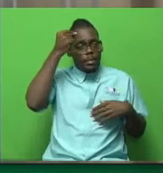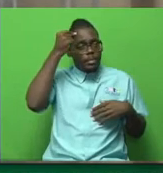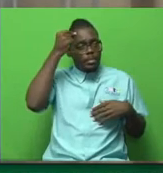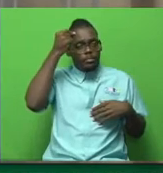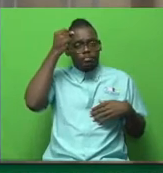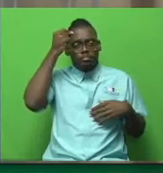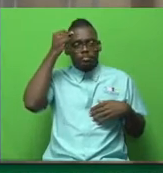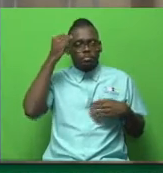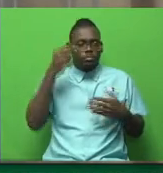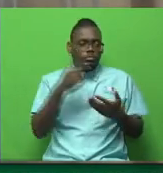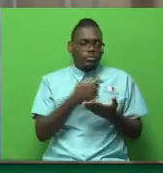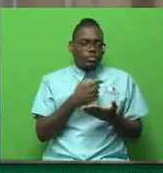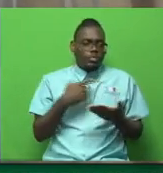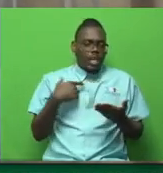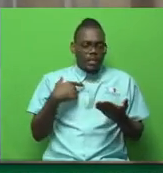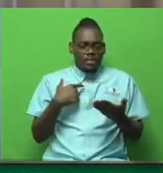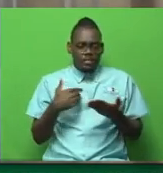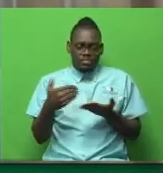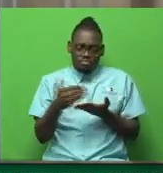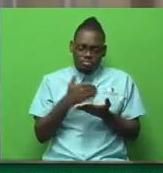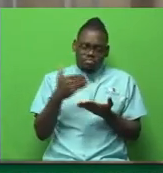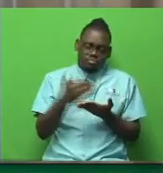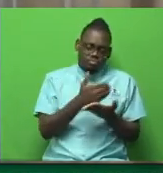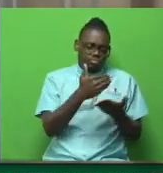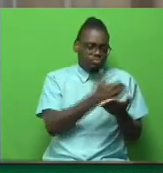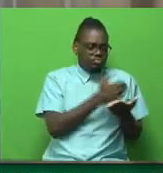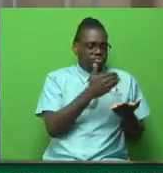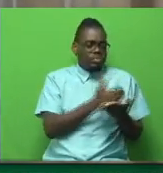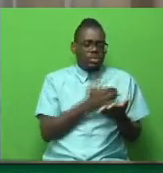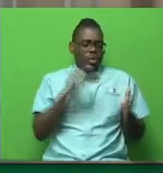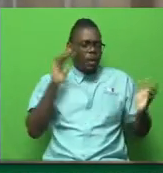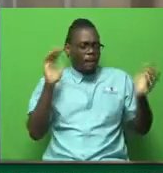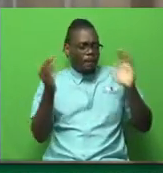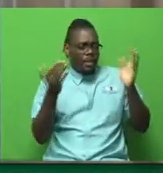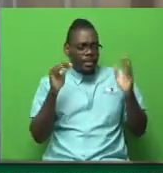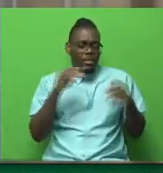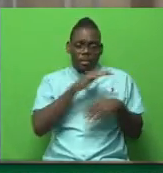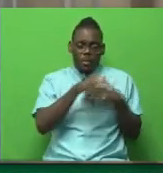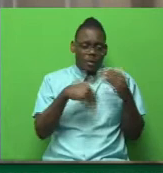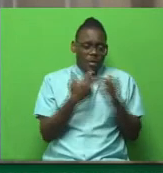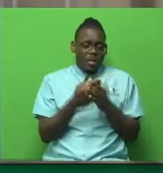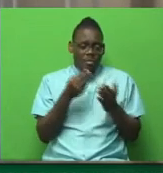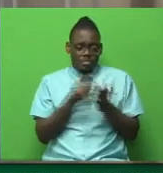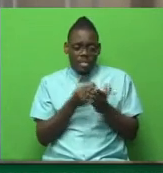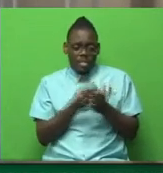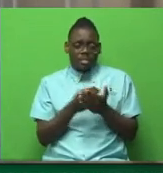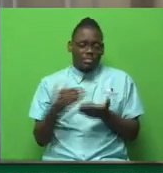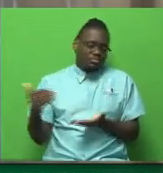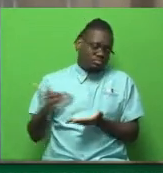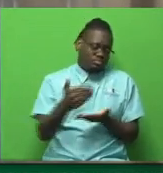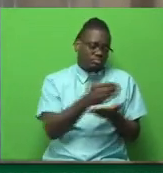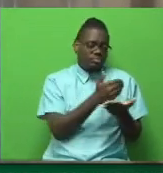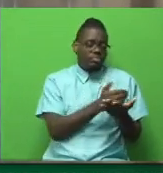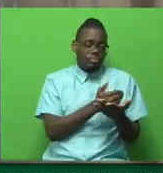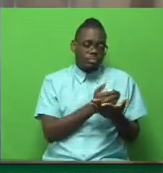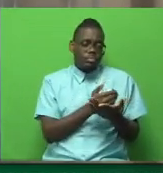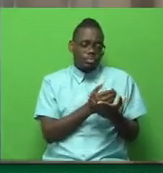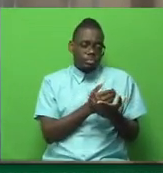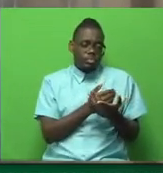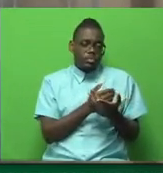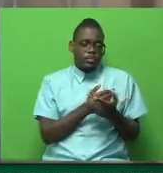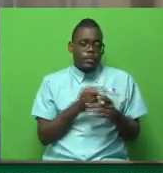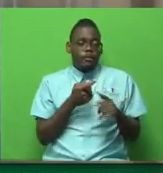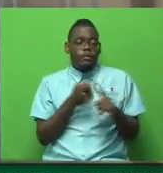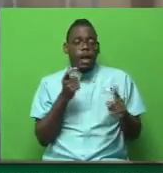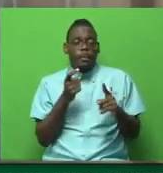revenue every red Cent collected by this Minister of Finance and by this government from taxes